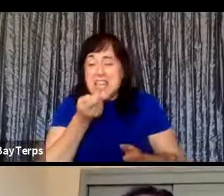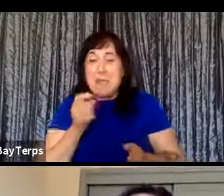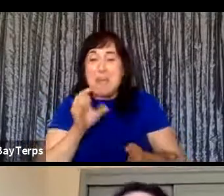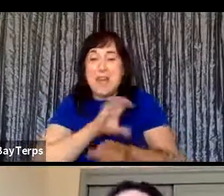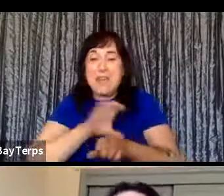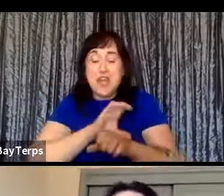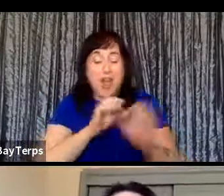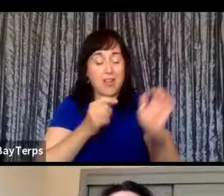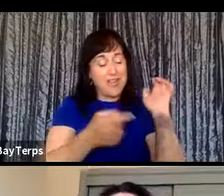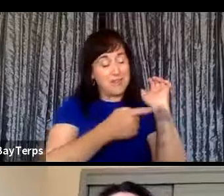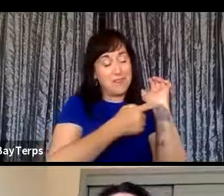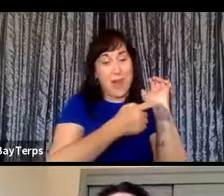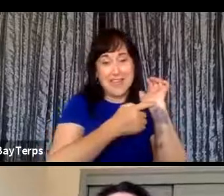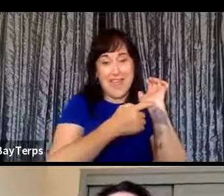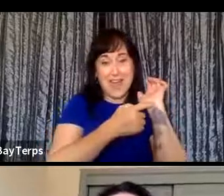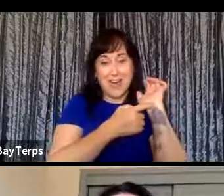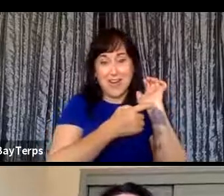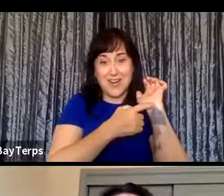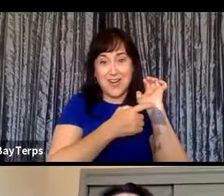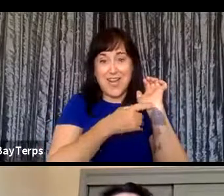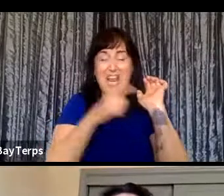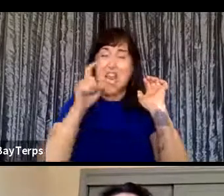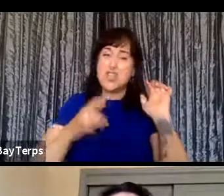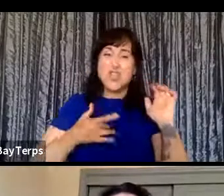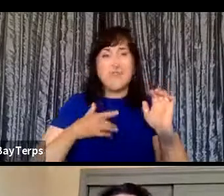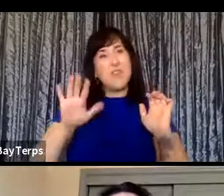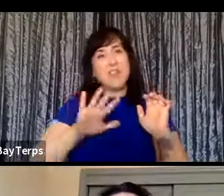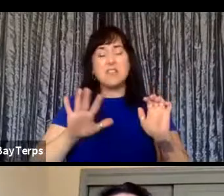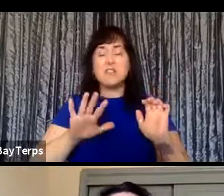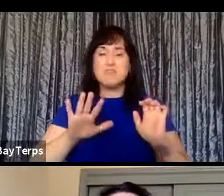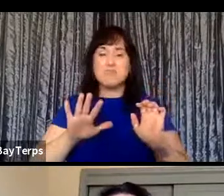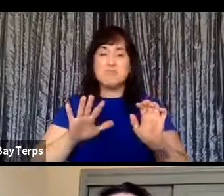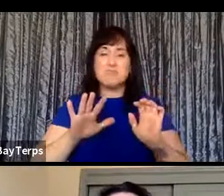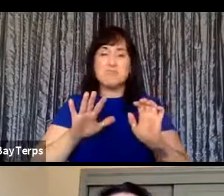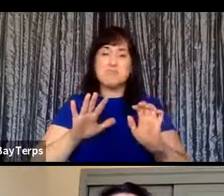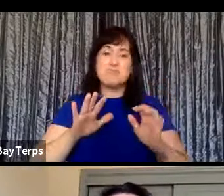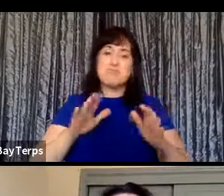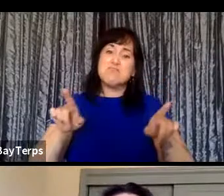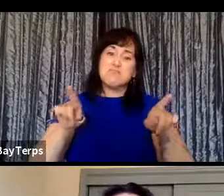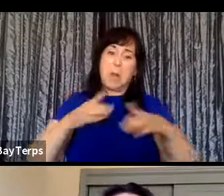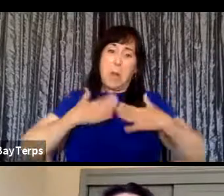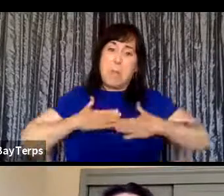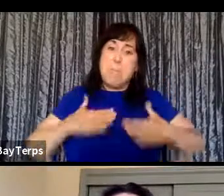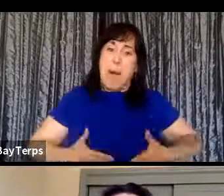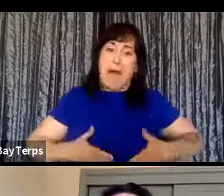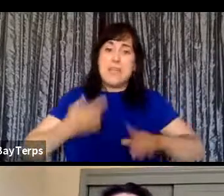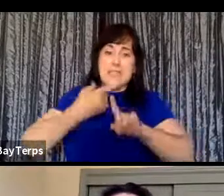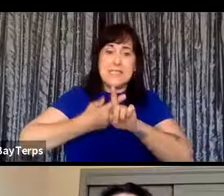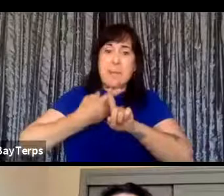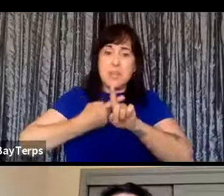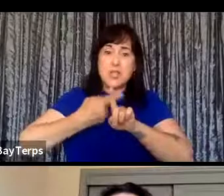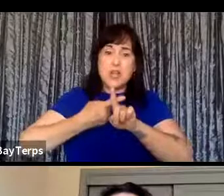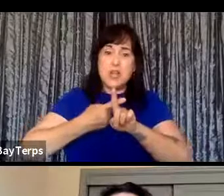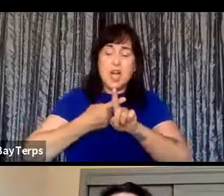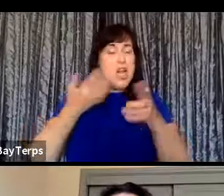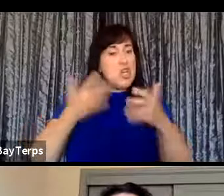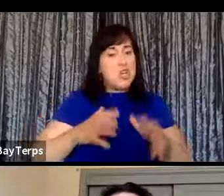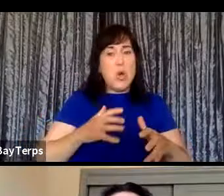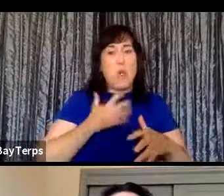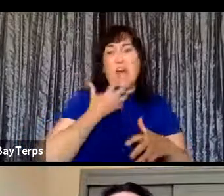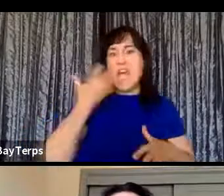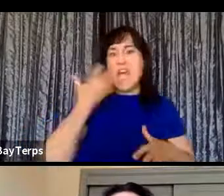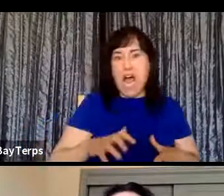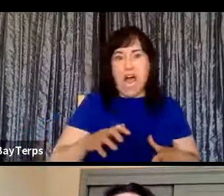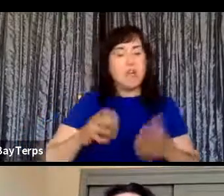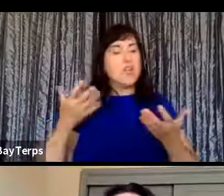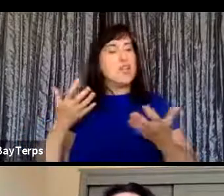Okay, hopefully it should feel about body temperature. Body temperature. So if we want it not to be hotter, not to be cooler, but like right bang